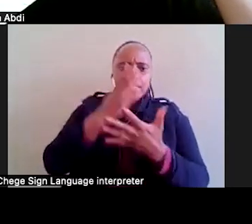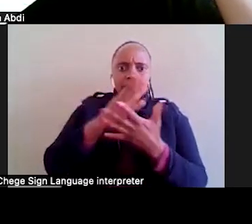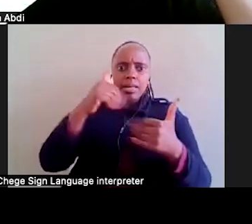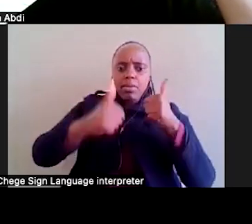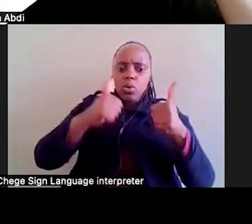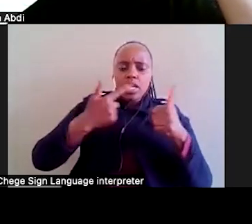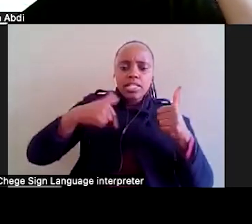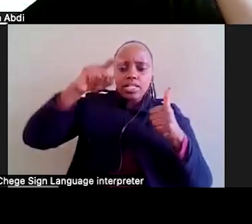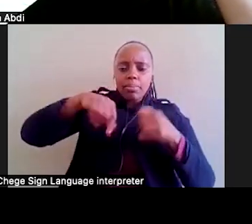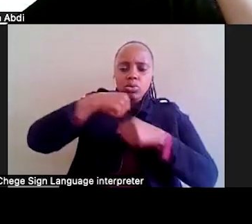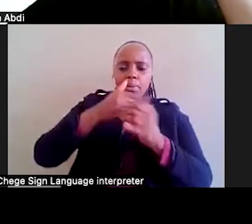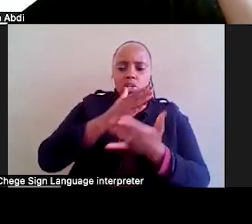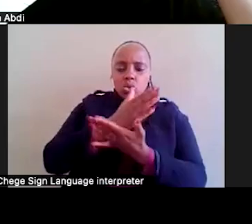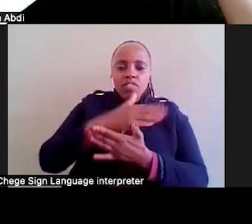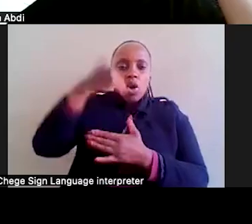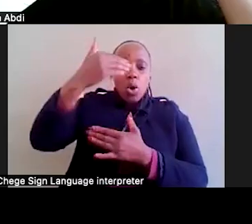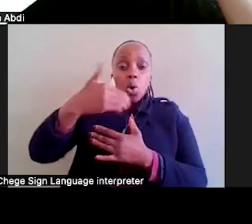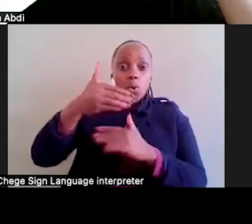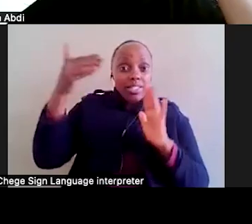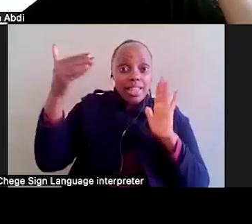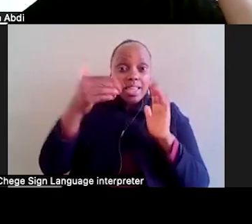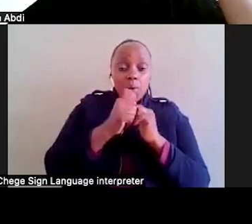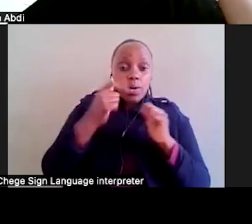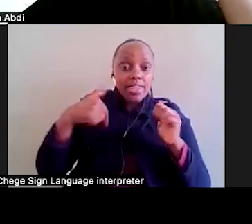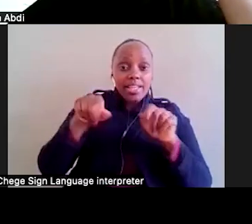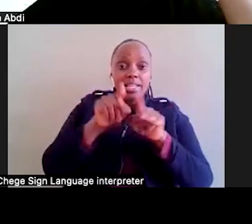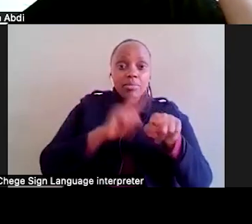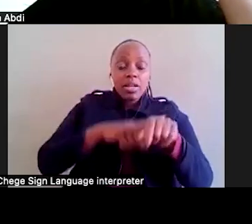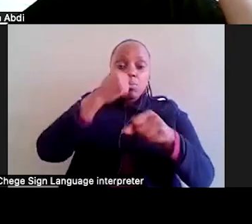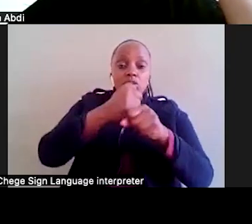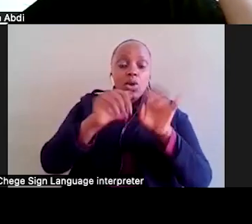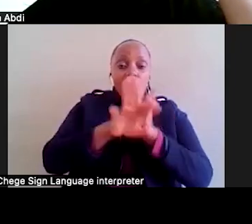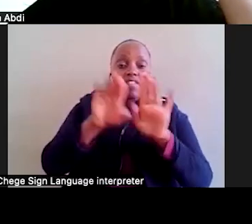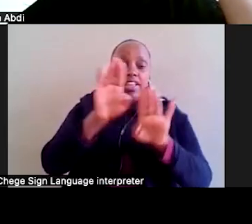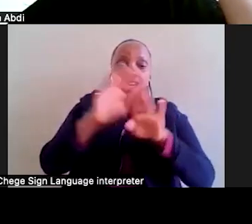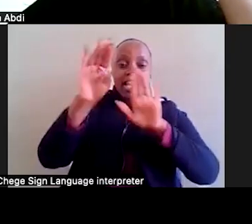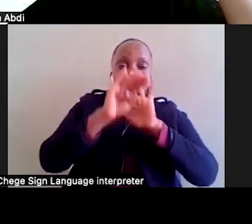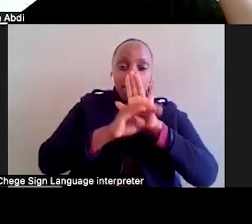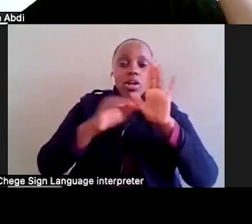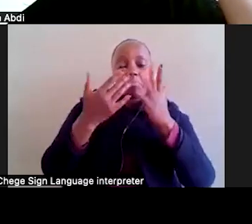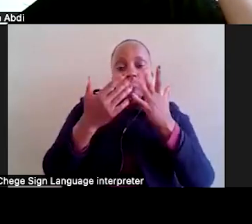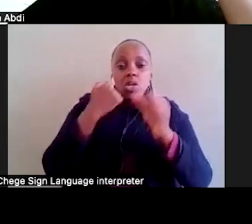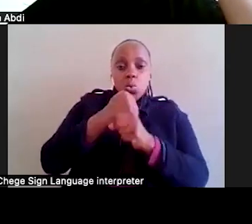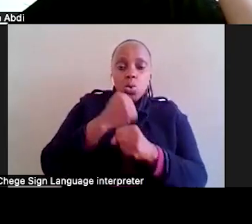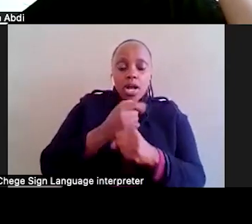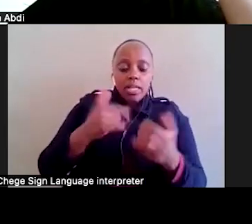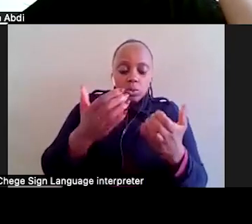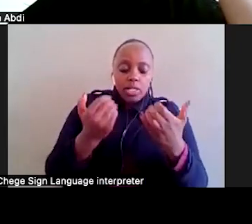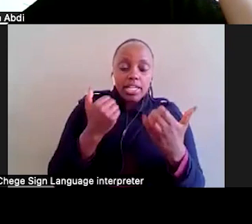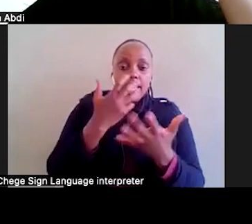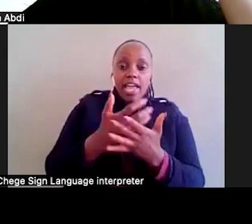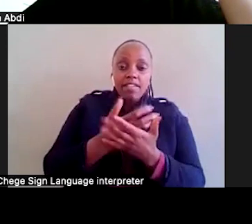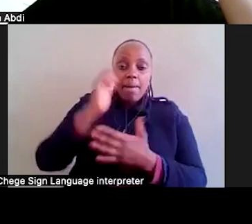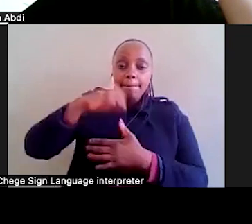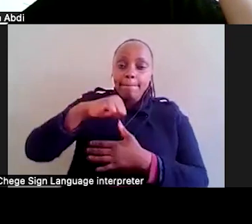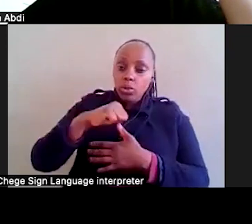we should make sure that it's always at the back of our minds, even when we are doing all our programming work, because really we need evidence so that we can be able